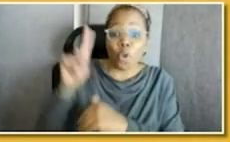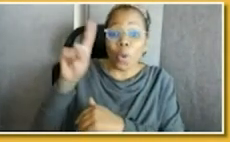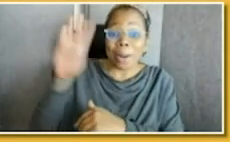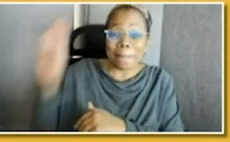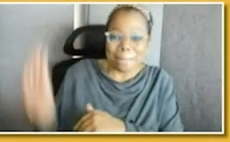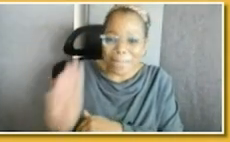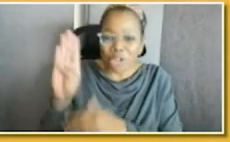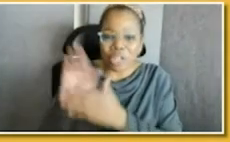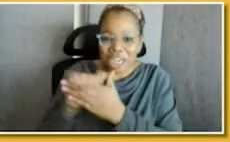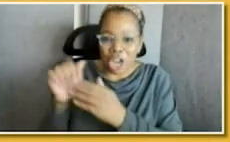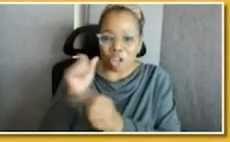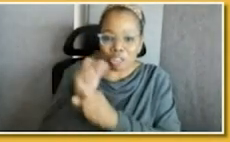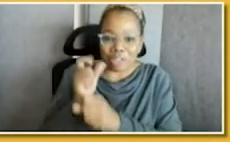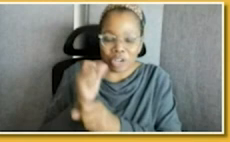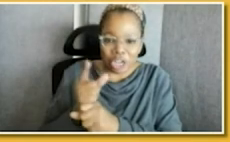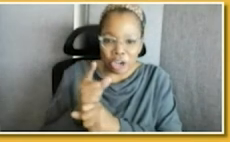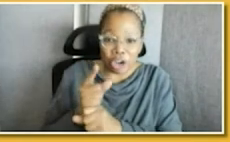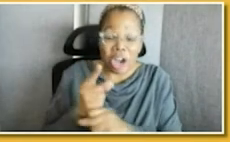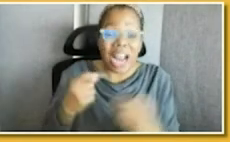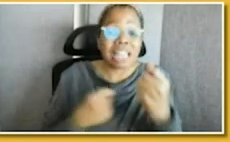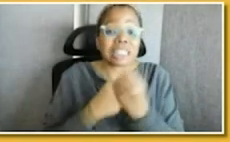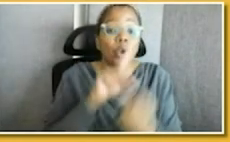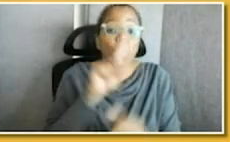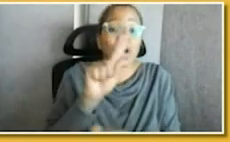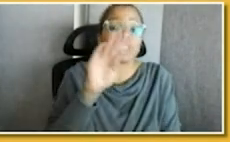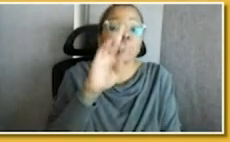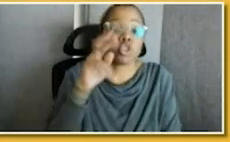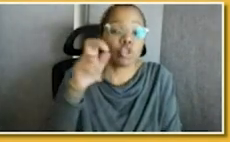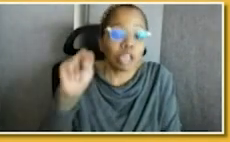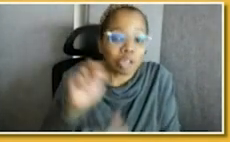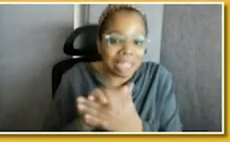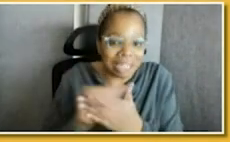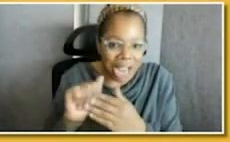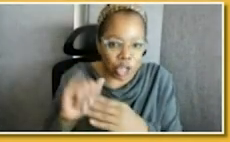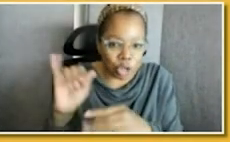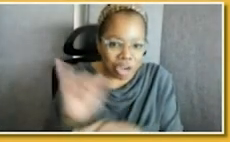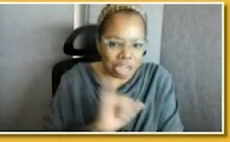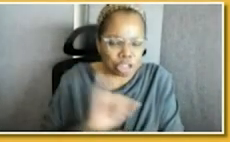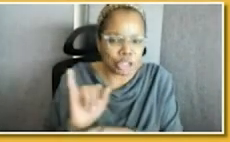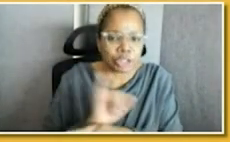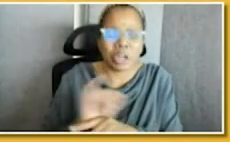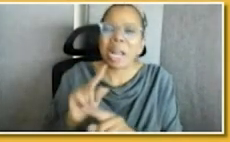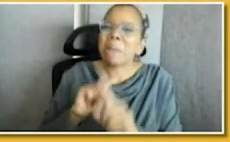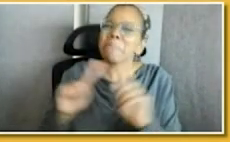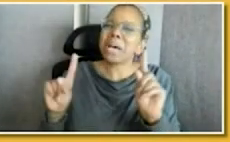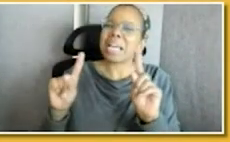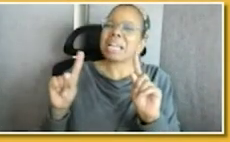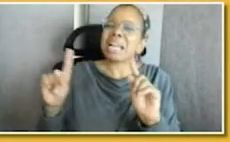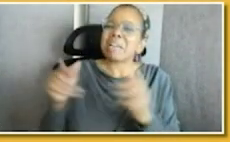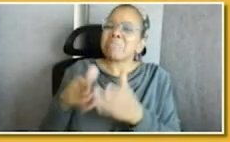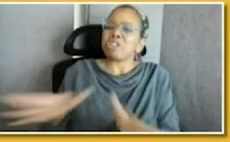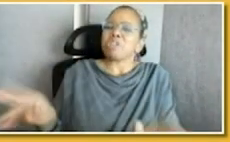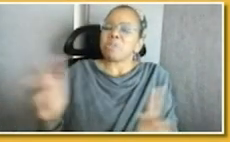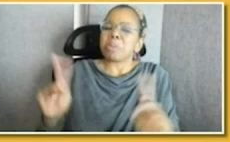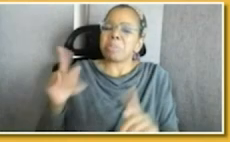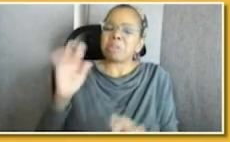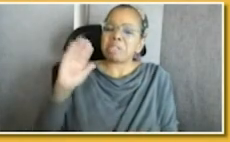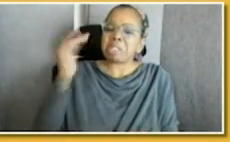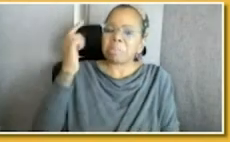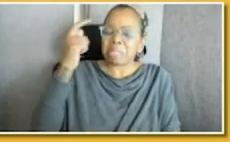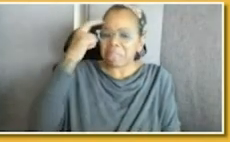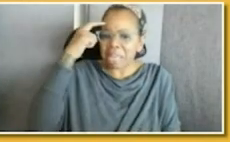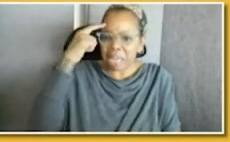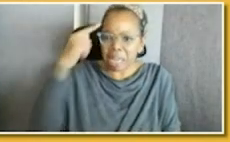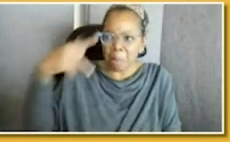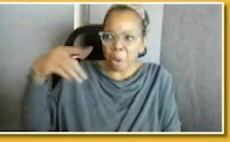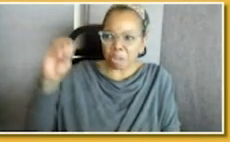believe that the Postal Service is failing. And as Ron mentioned before, this was this kind of messaging was sort of